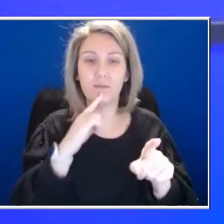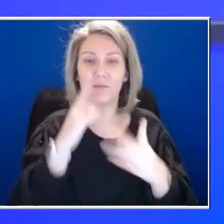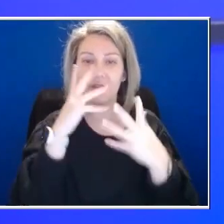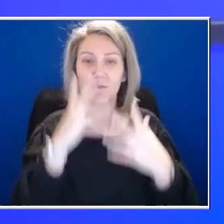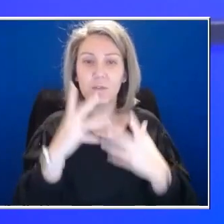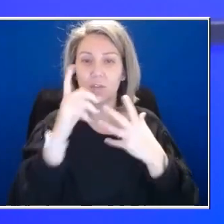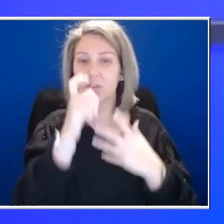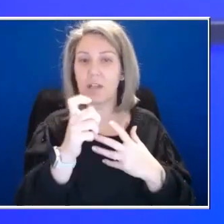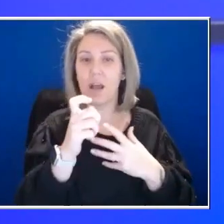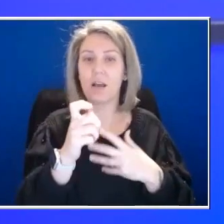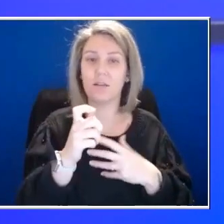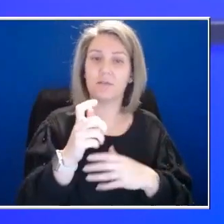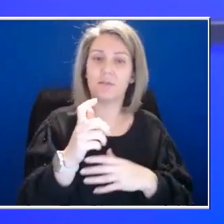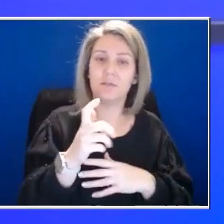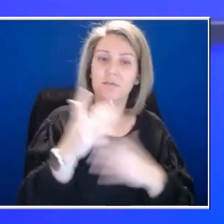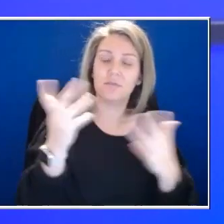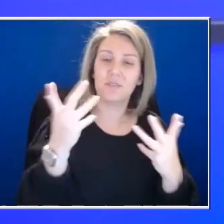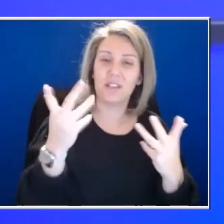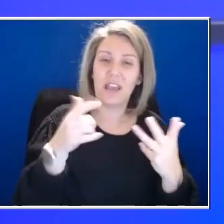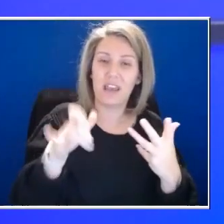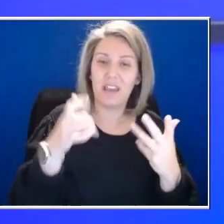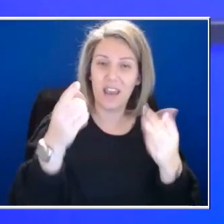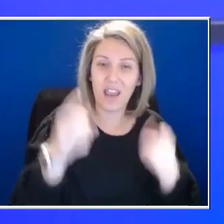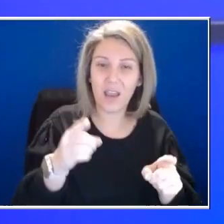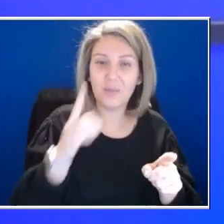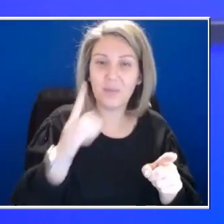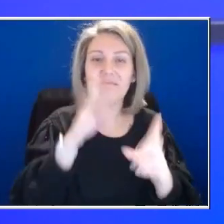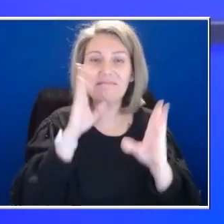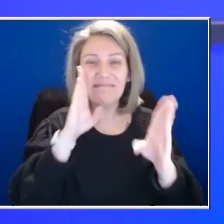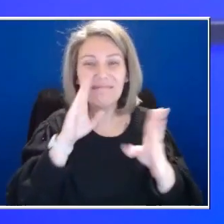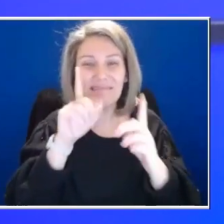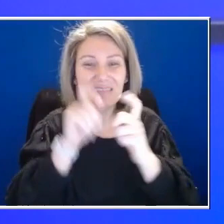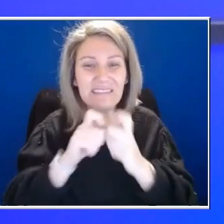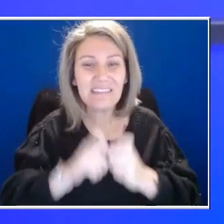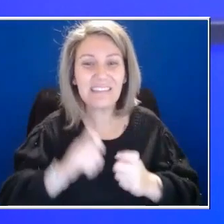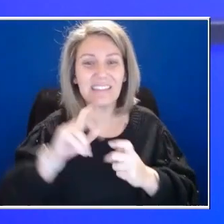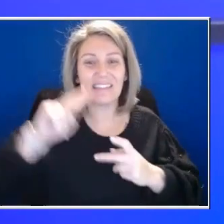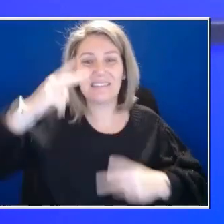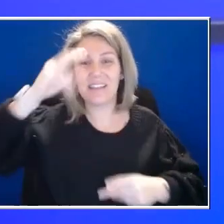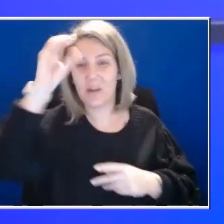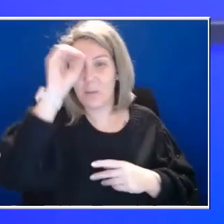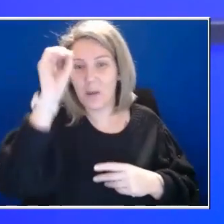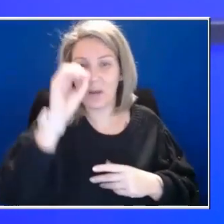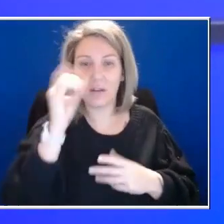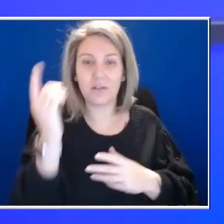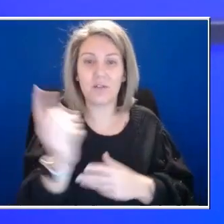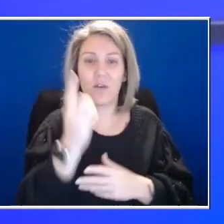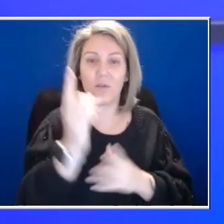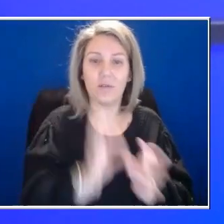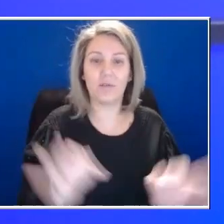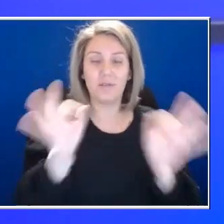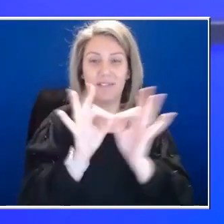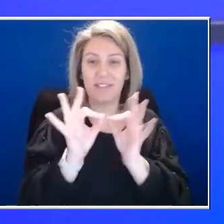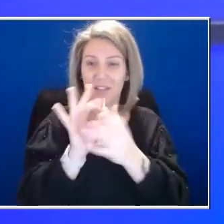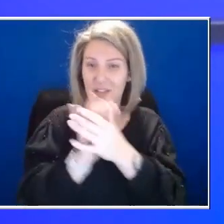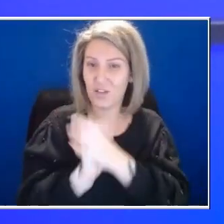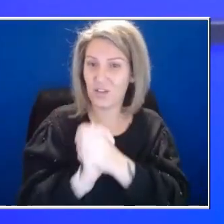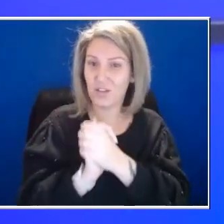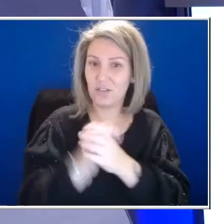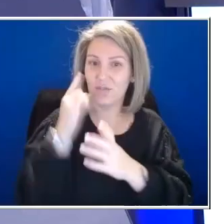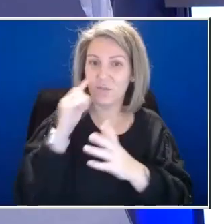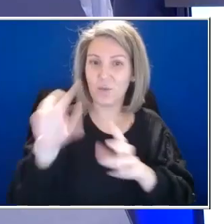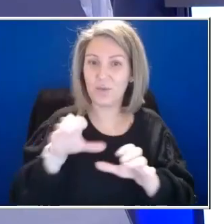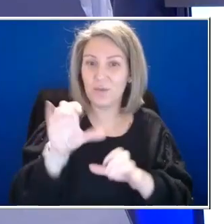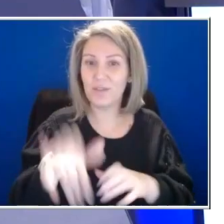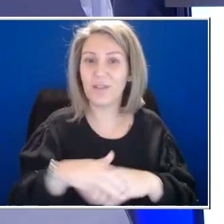And, you know, attention to detail and getting second opinions is always warranted. And congratulations to you for doing that.